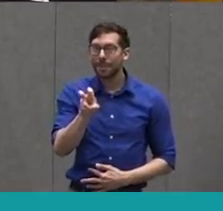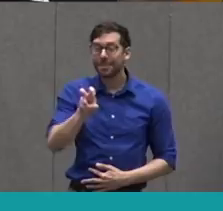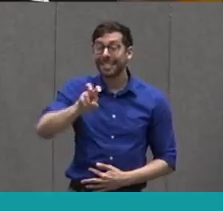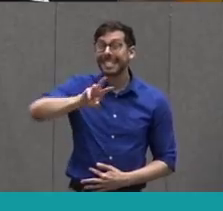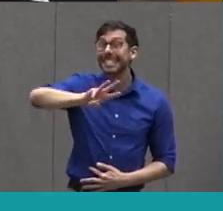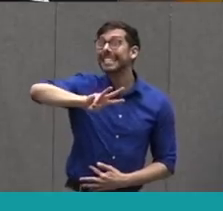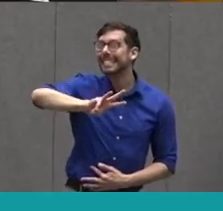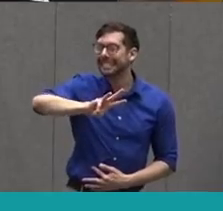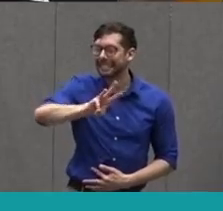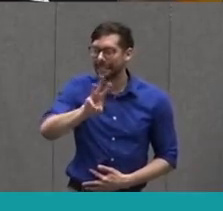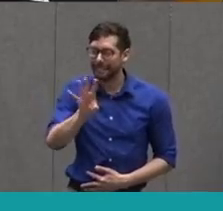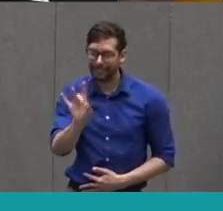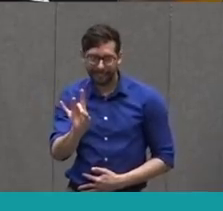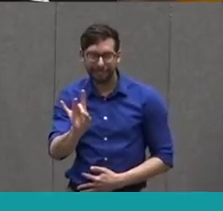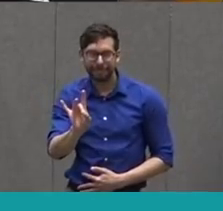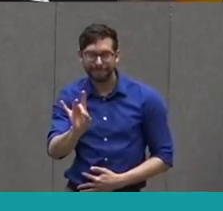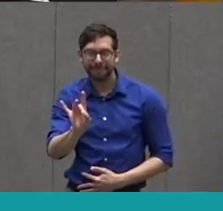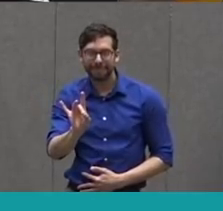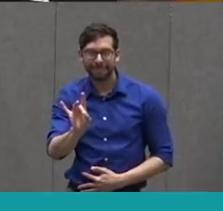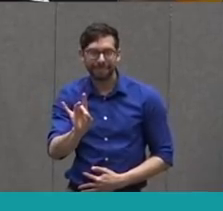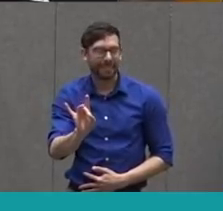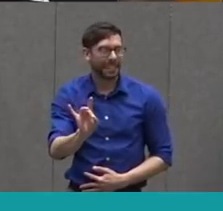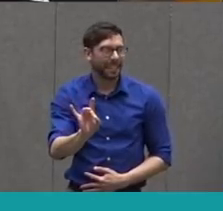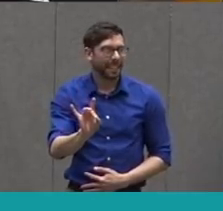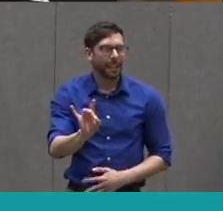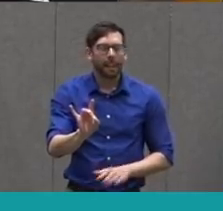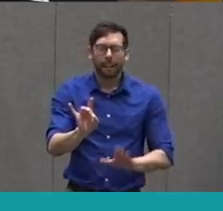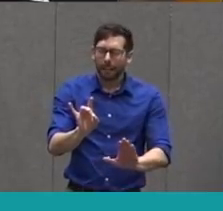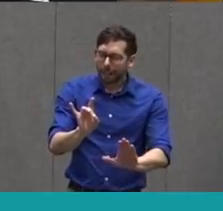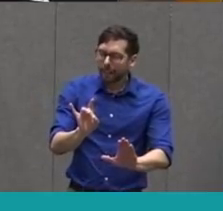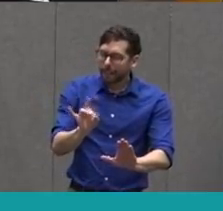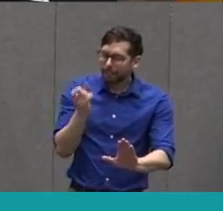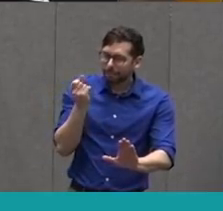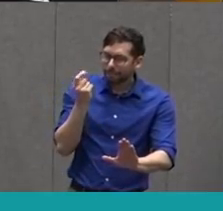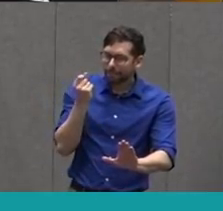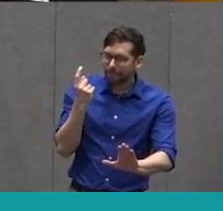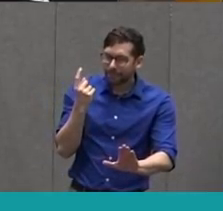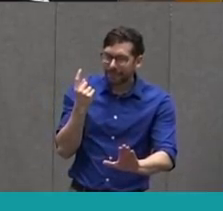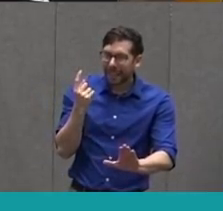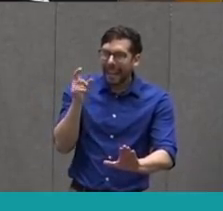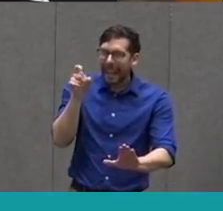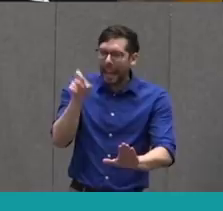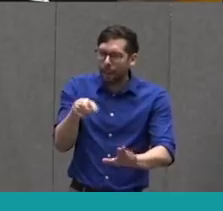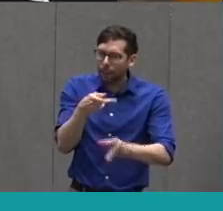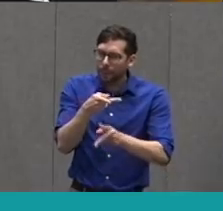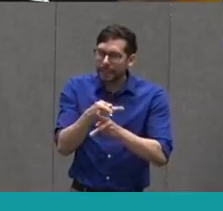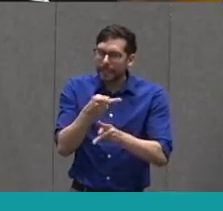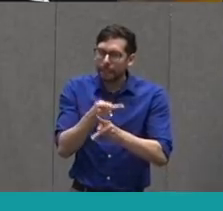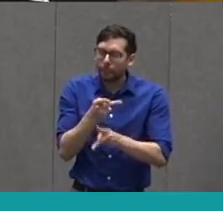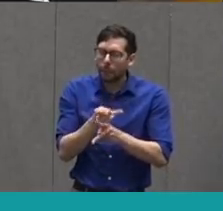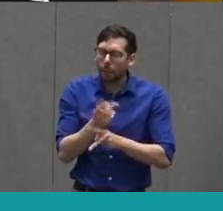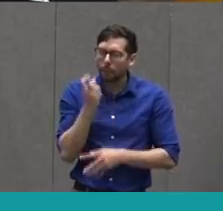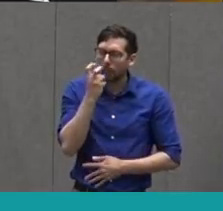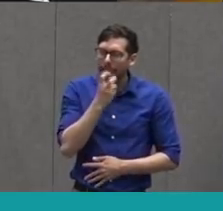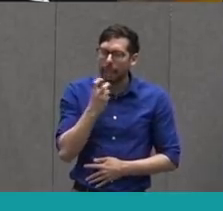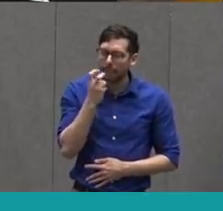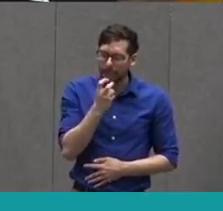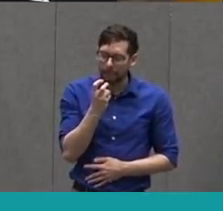268. I'm going to say that correctly because I always want to make sure that we don't put an and in there. So it really